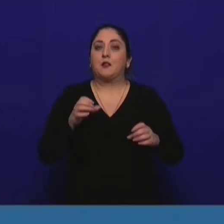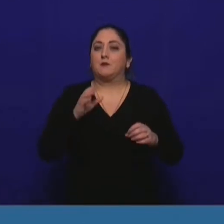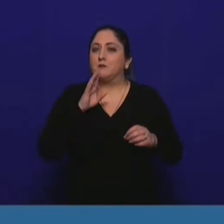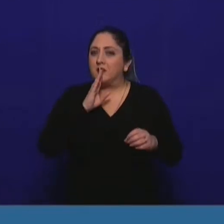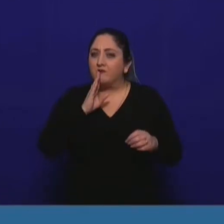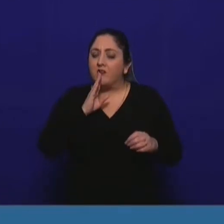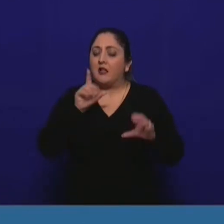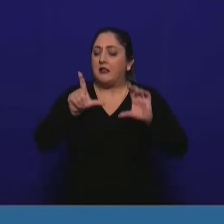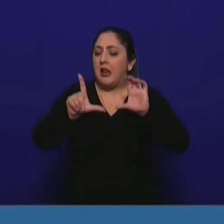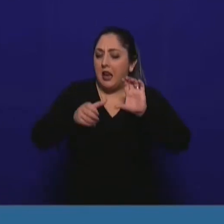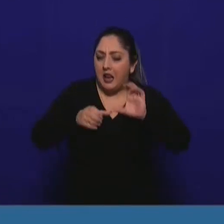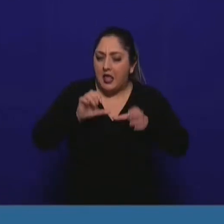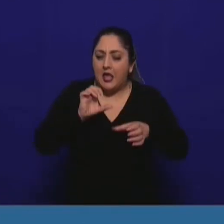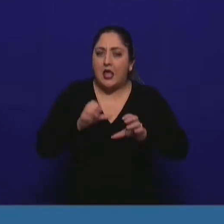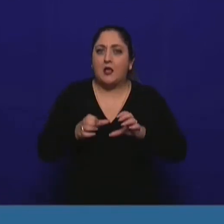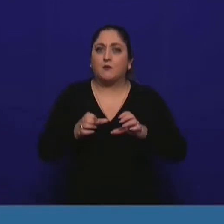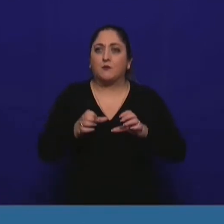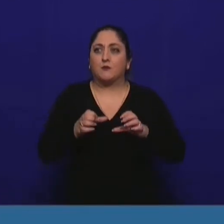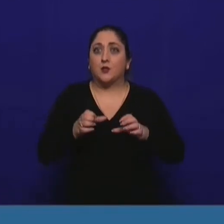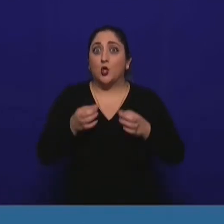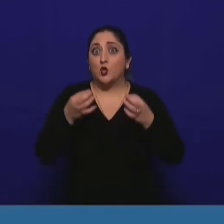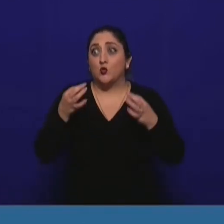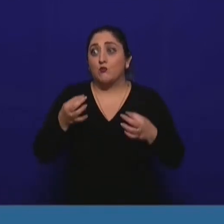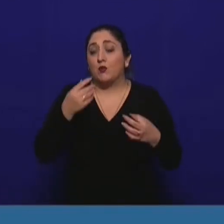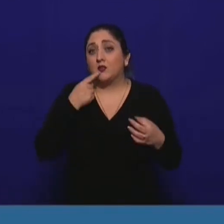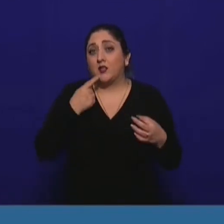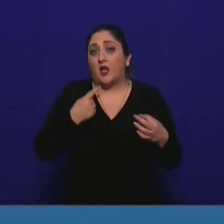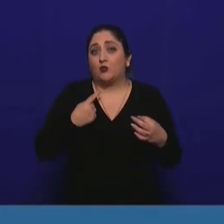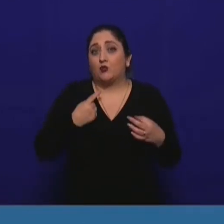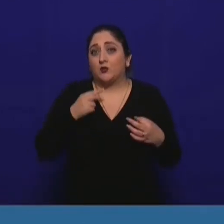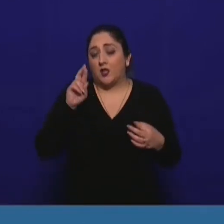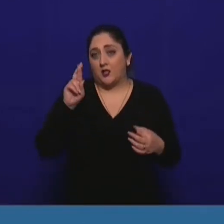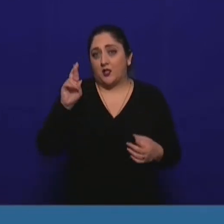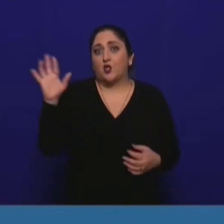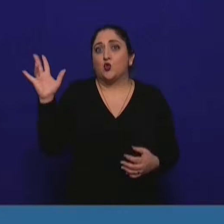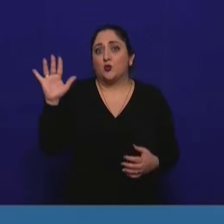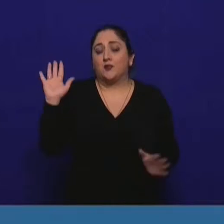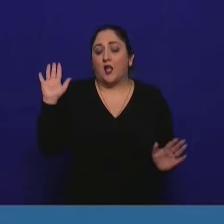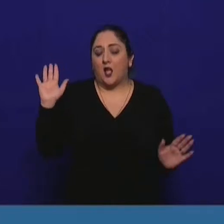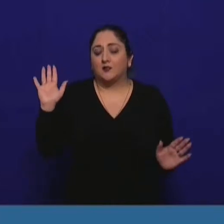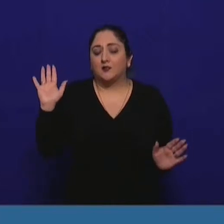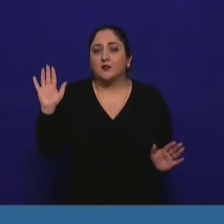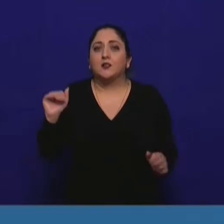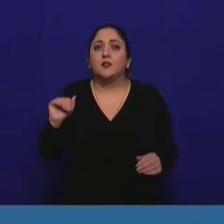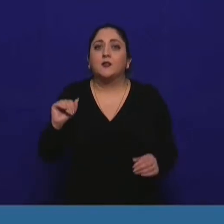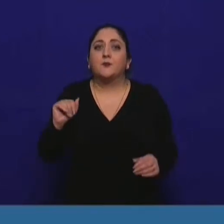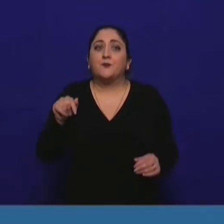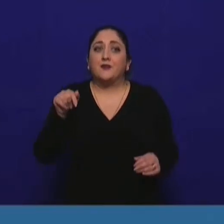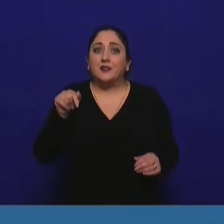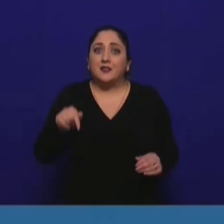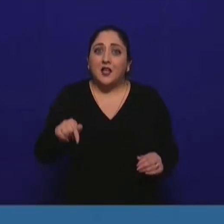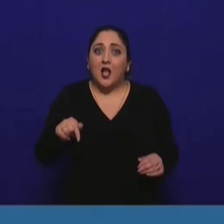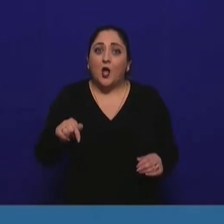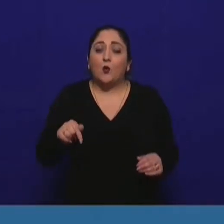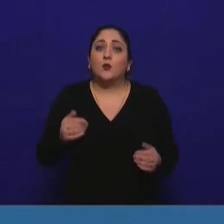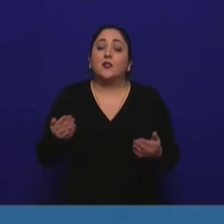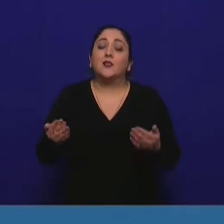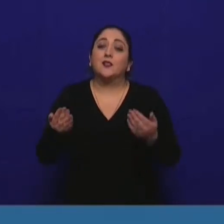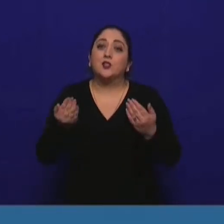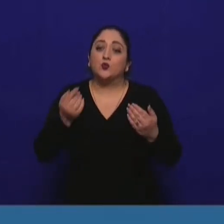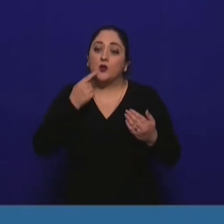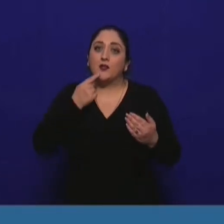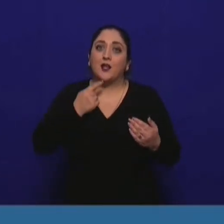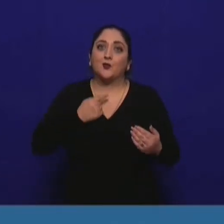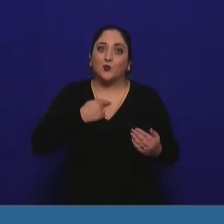privati wkoll li għandhom obbligu li jirrapportawna l-PCR tests u anke issa rapid tests, hemmhekk dawk jiġu għandna. Allura